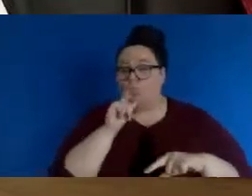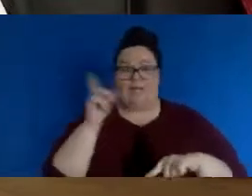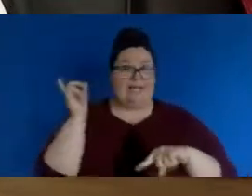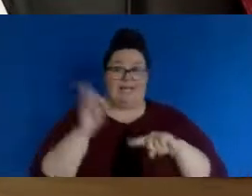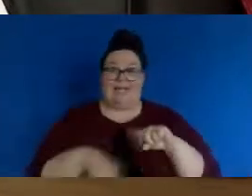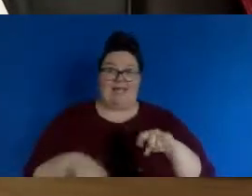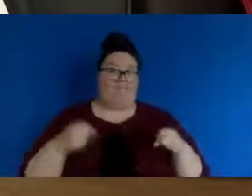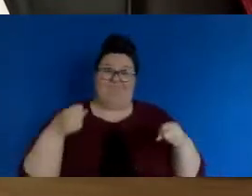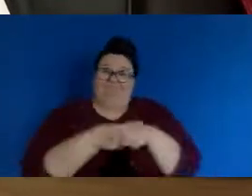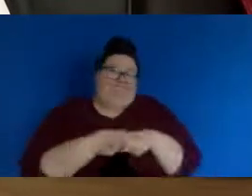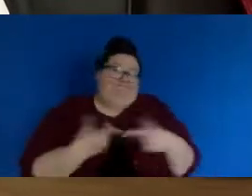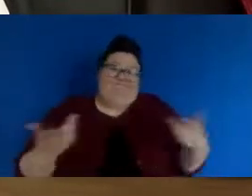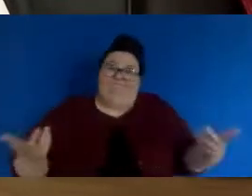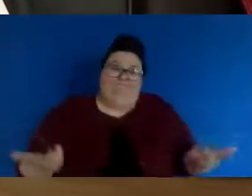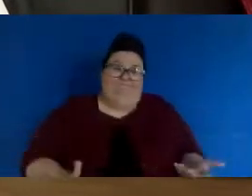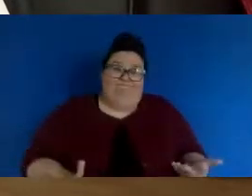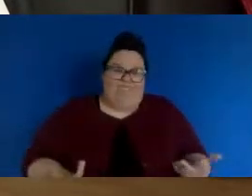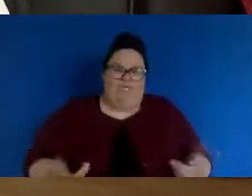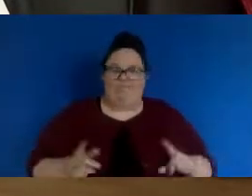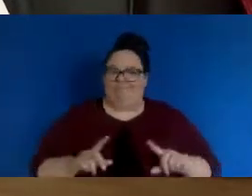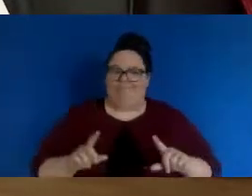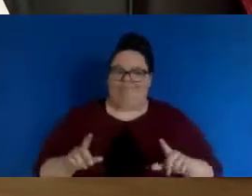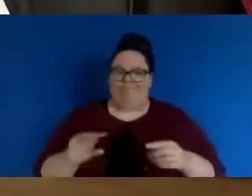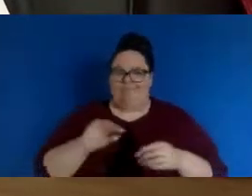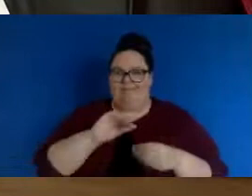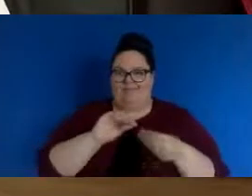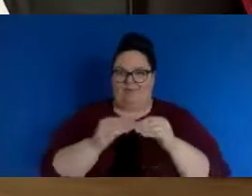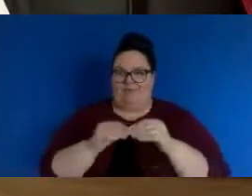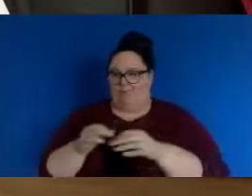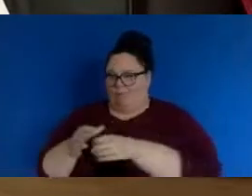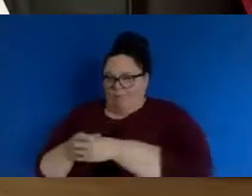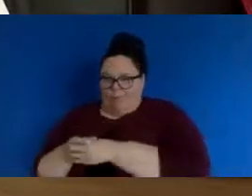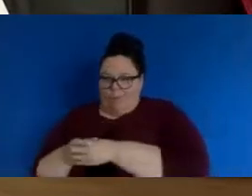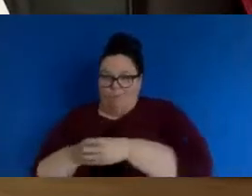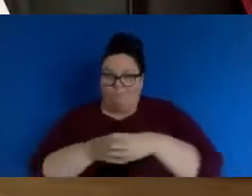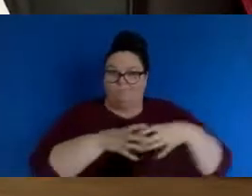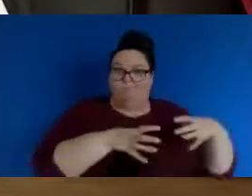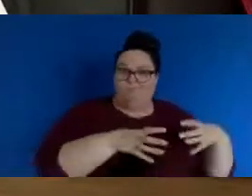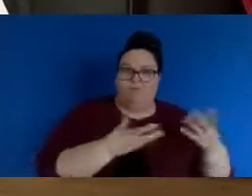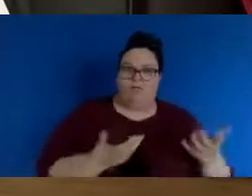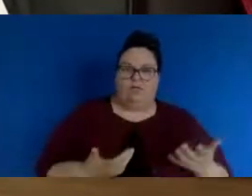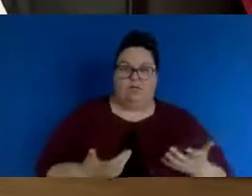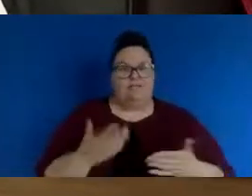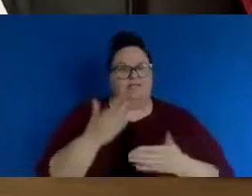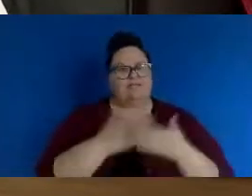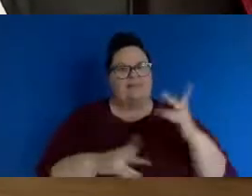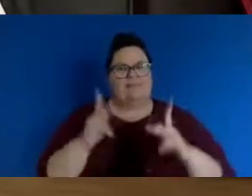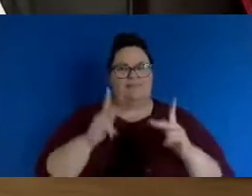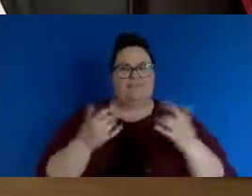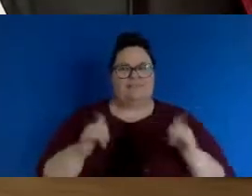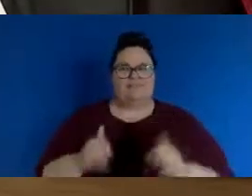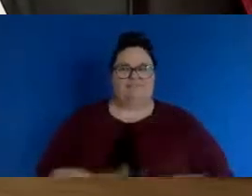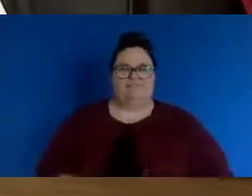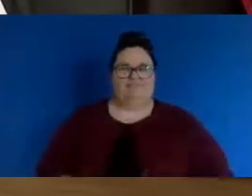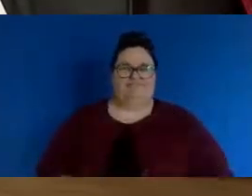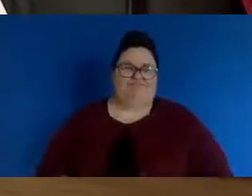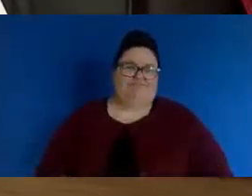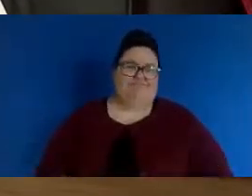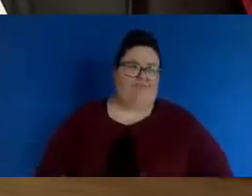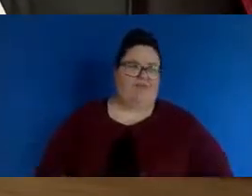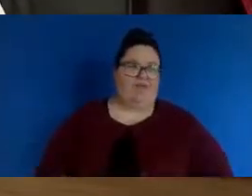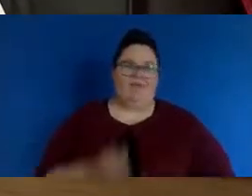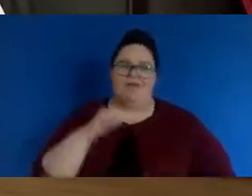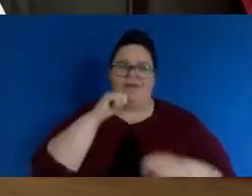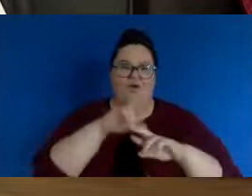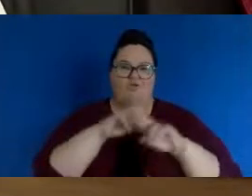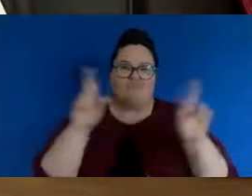people actually can't, and then again, there's a pool of people who are it's just not in their brain space right now. It's just not